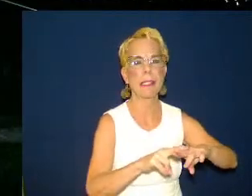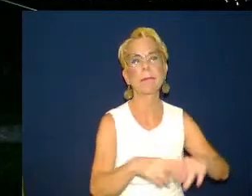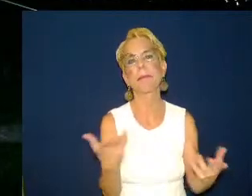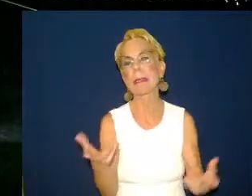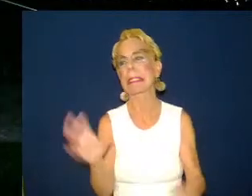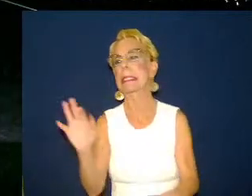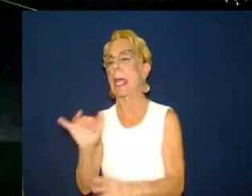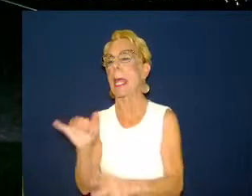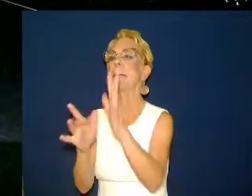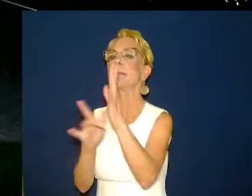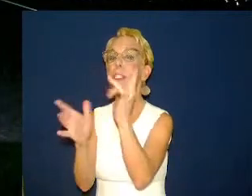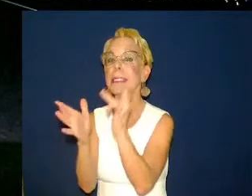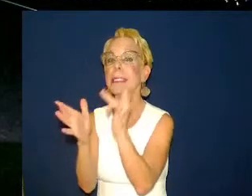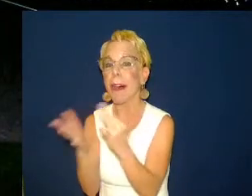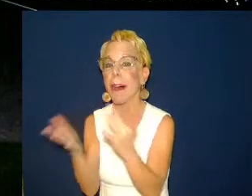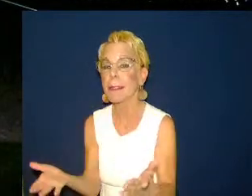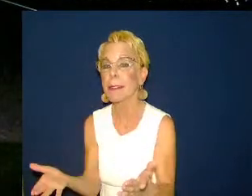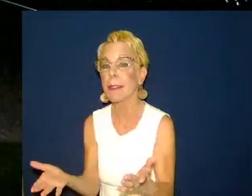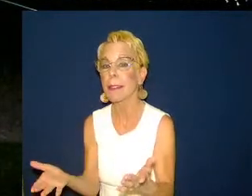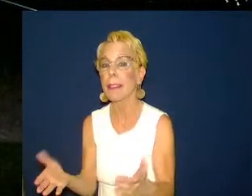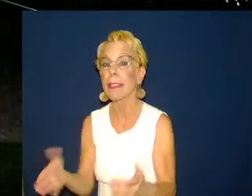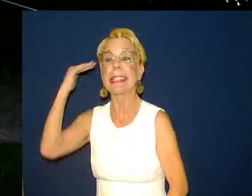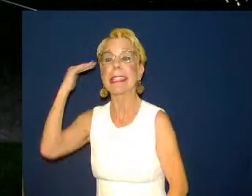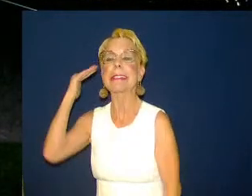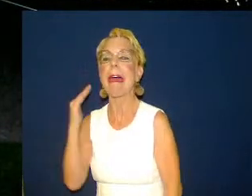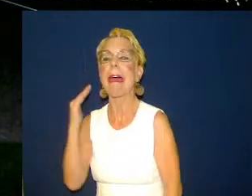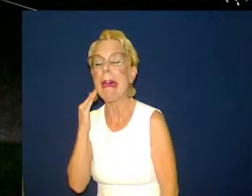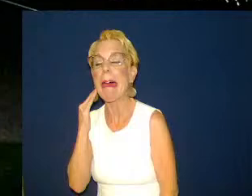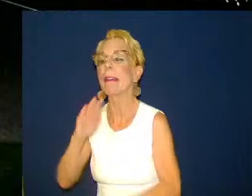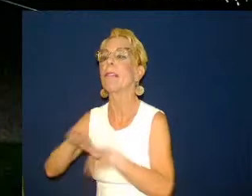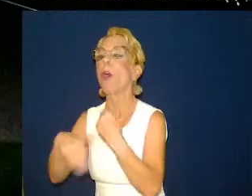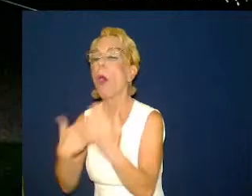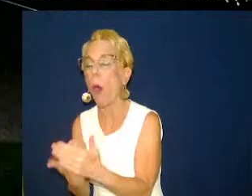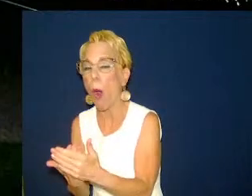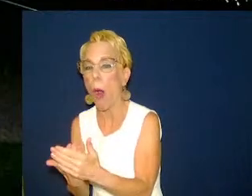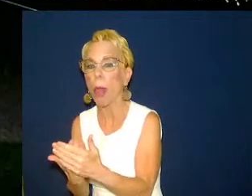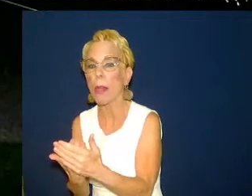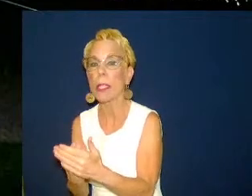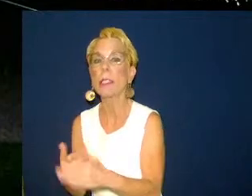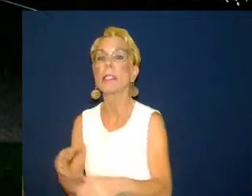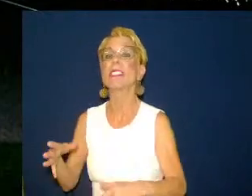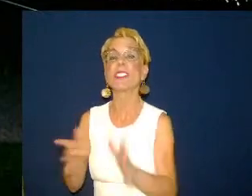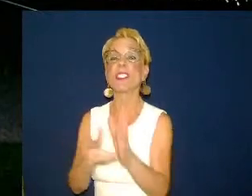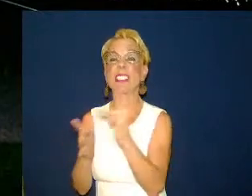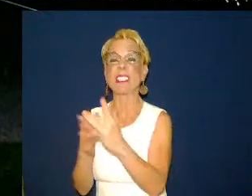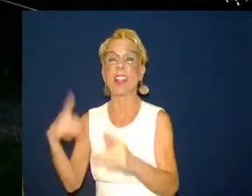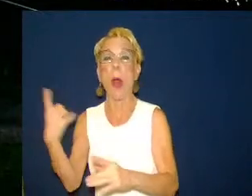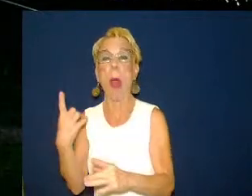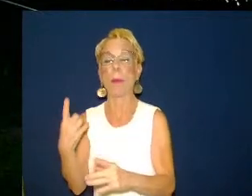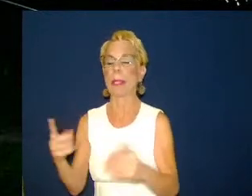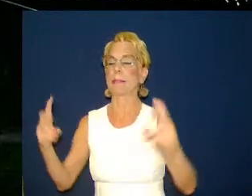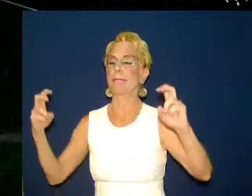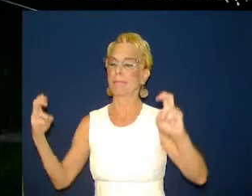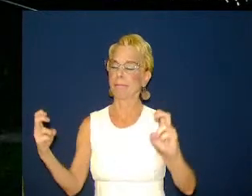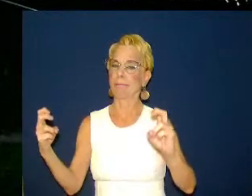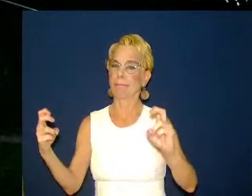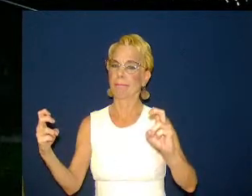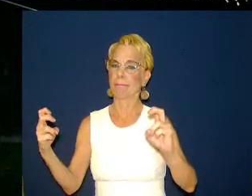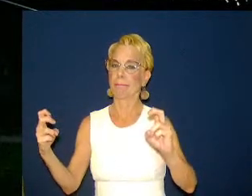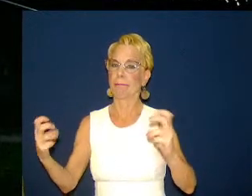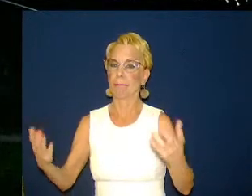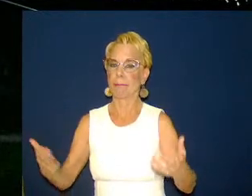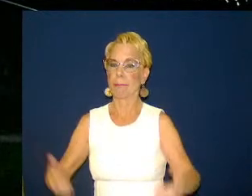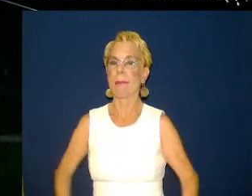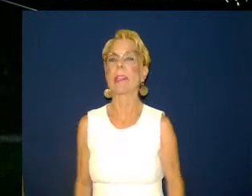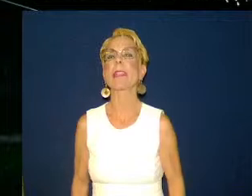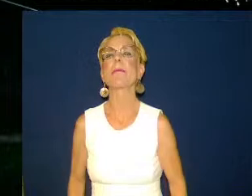make it, listen, somebody needs to hear this today. The Holy Spirit has already told me. The only way you're going to make it in your faith